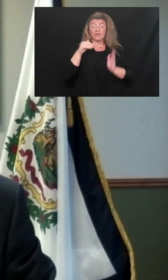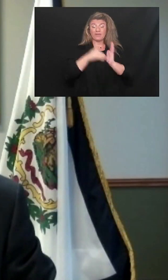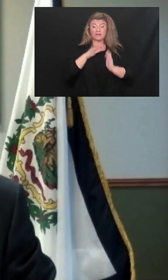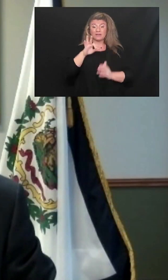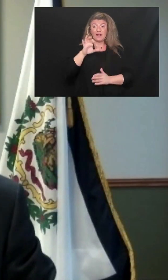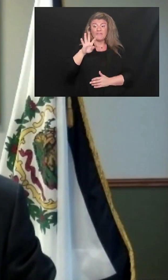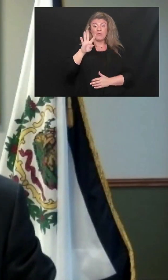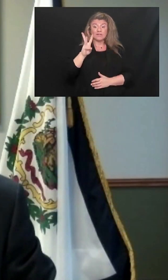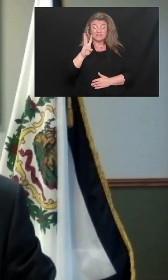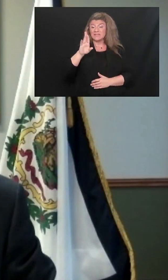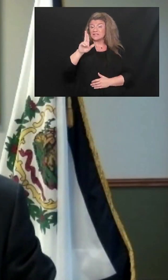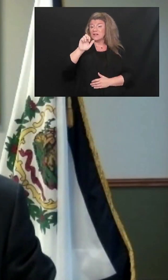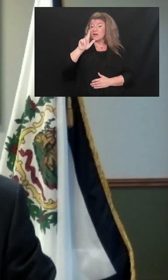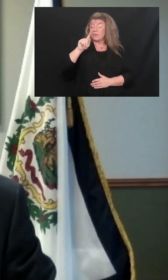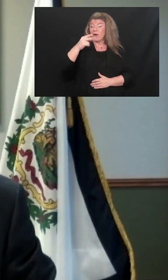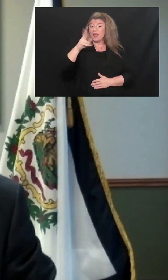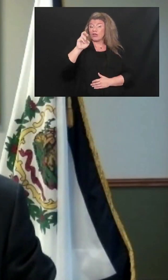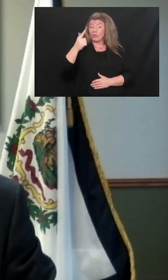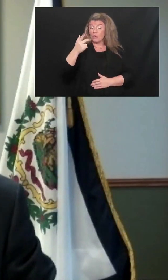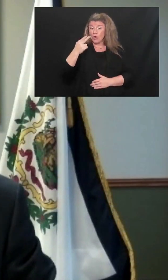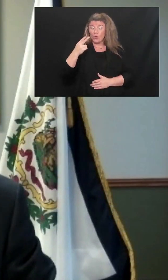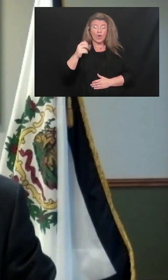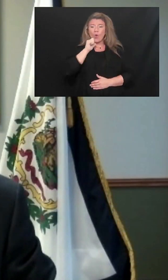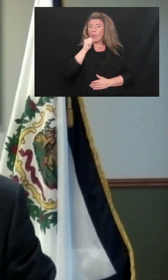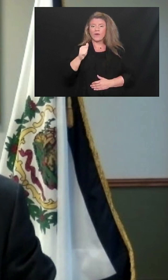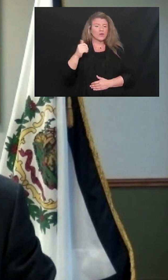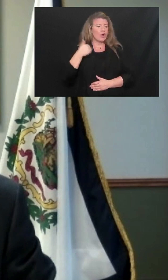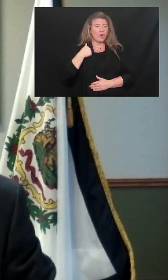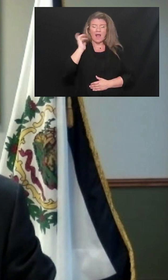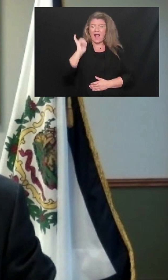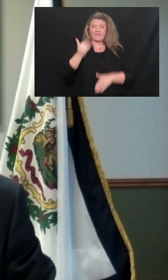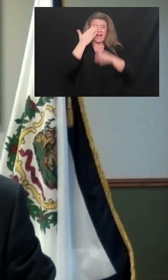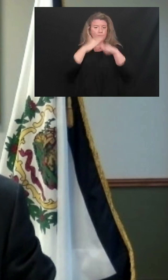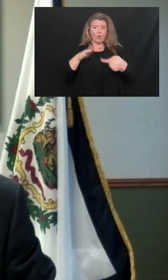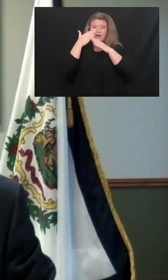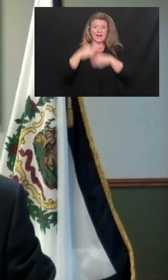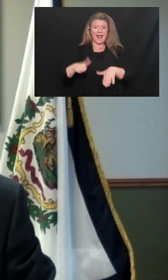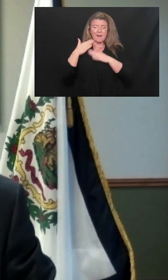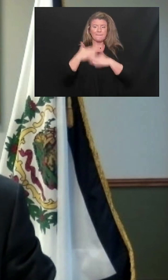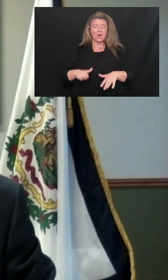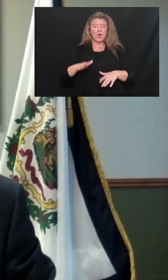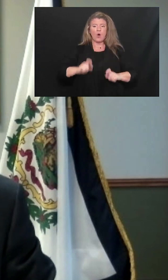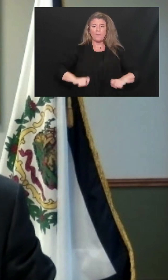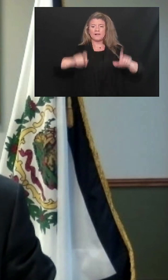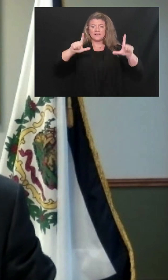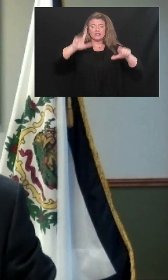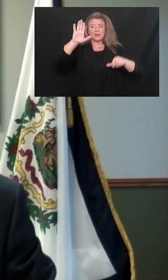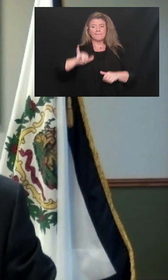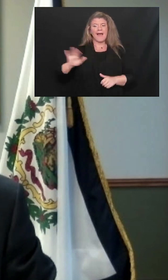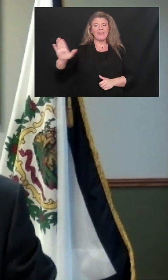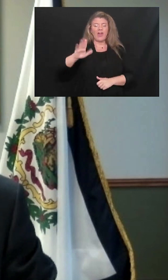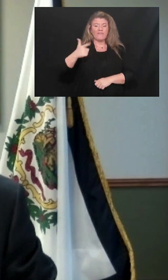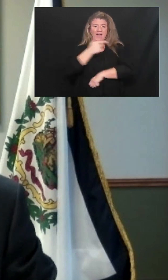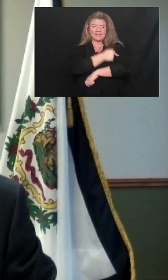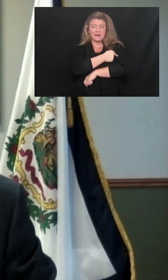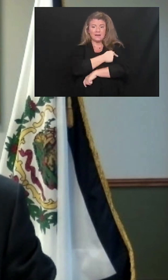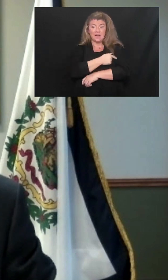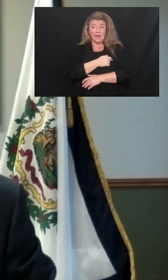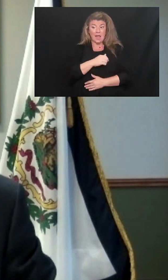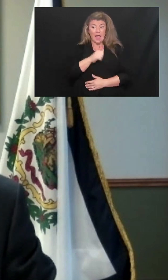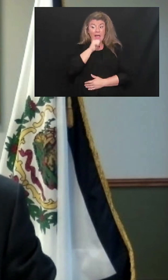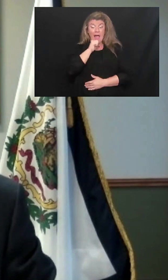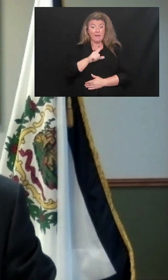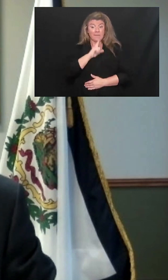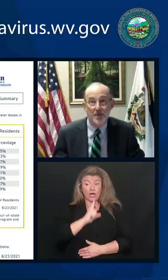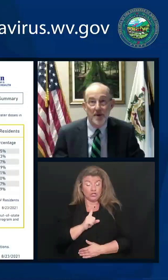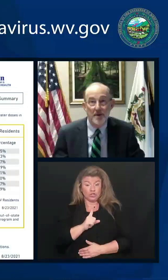3,926 breakthrough cases. We do not have that broken down at this point on the dashboard by vaccine. I'm not sure. Ein may have